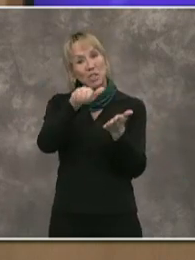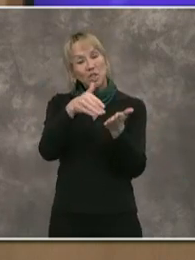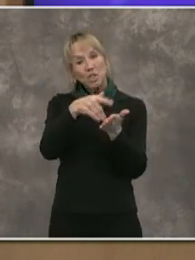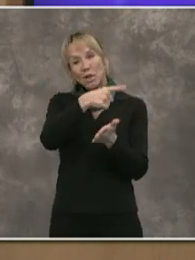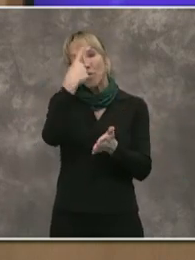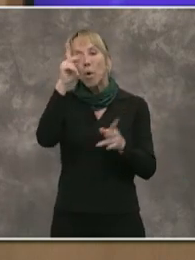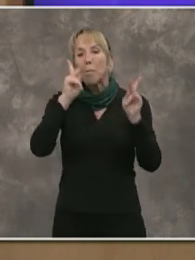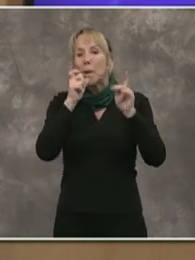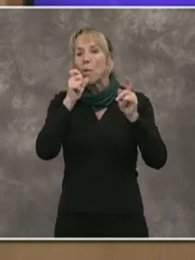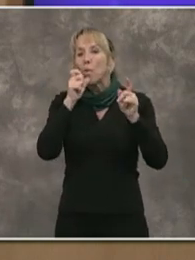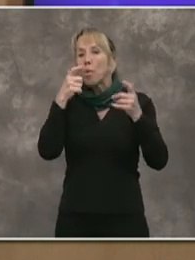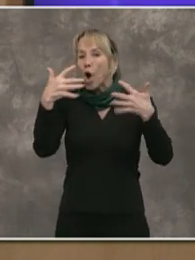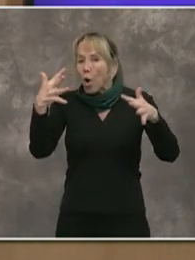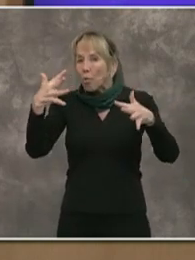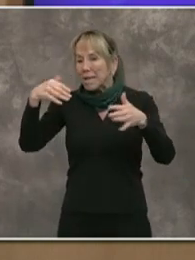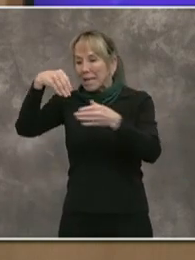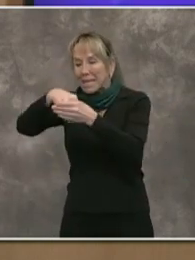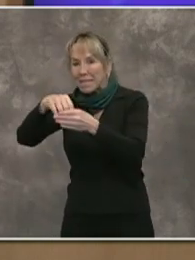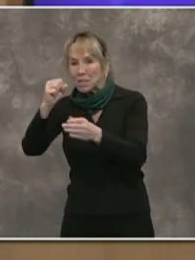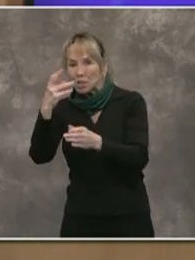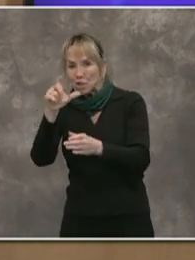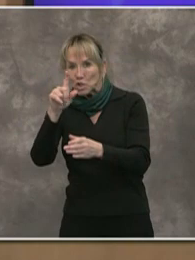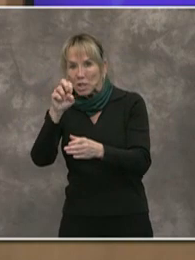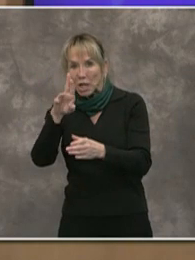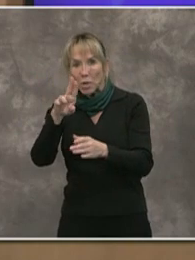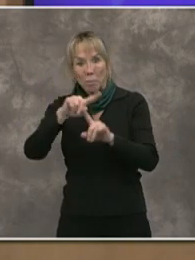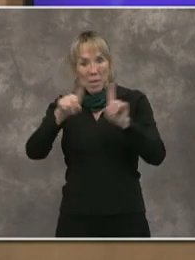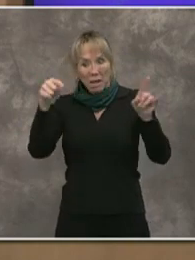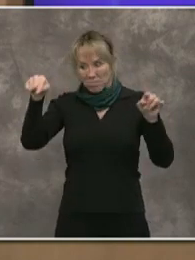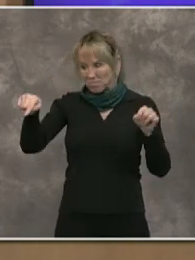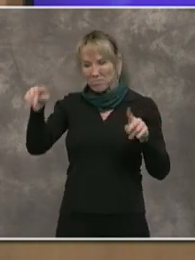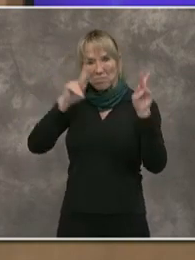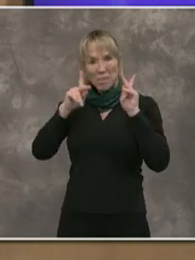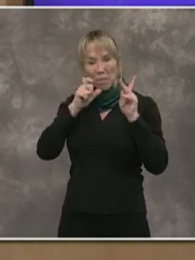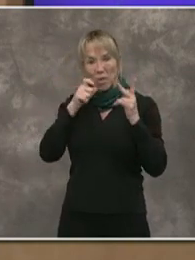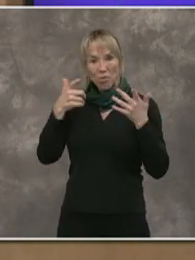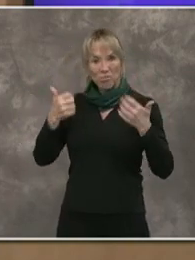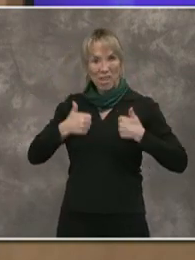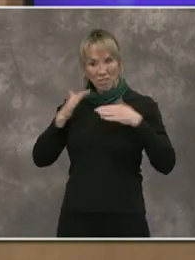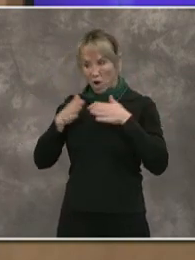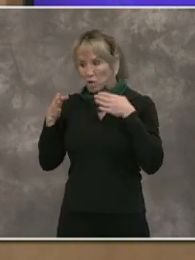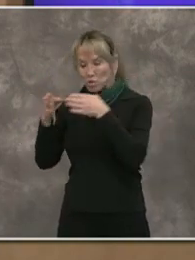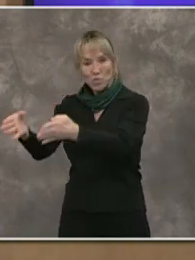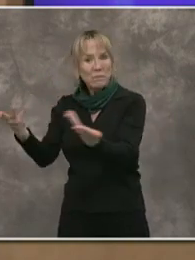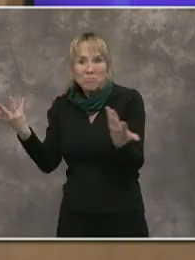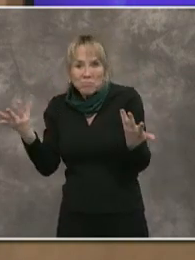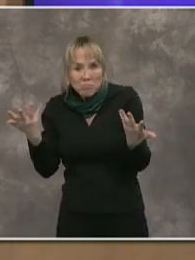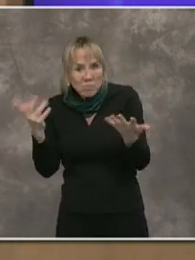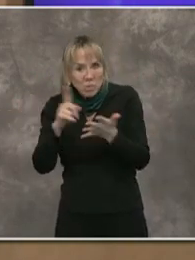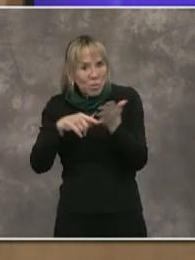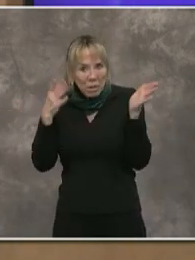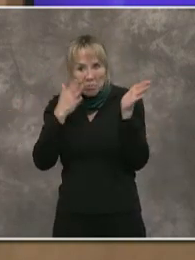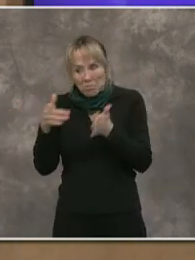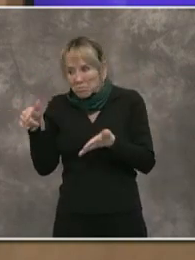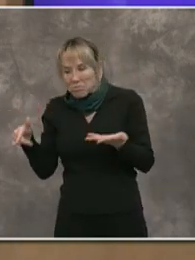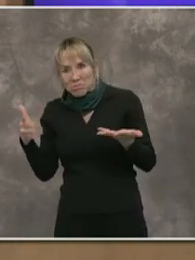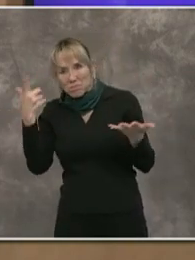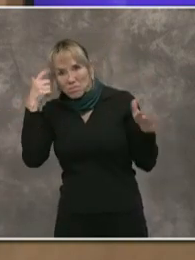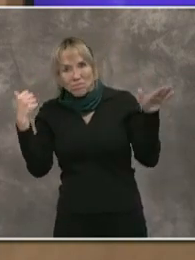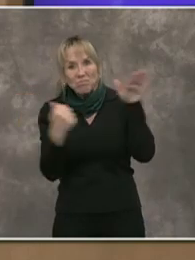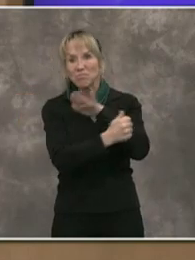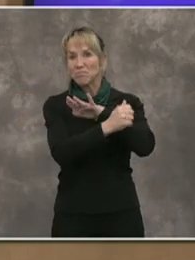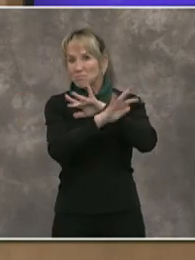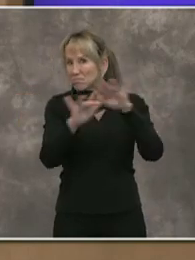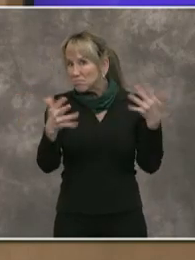who are still on the street, and how are they getting that information about options? Yeah, I think it's